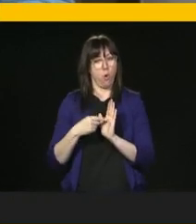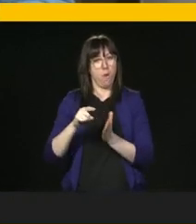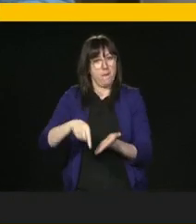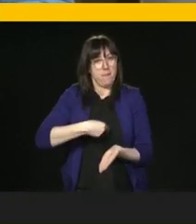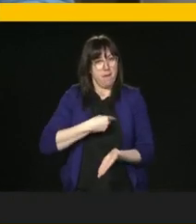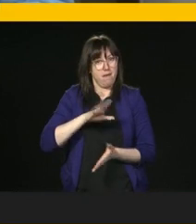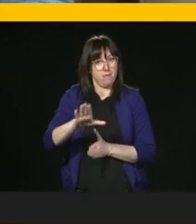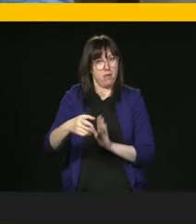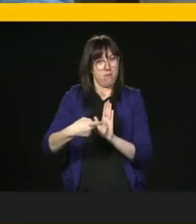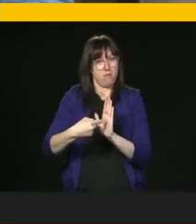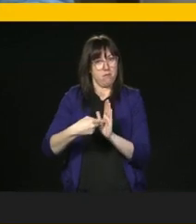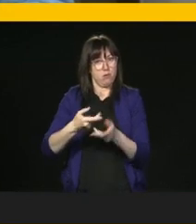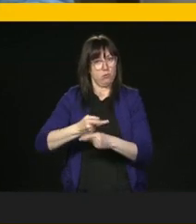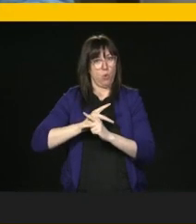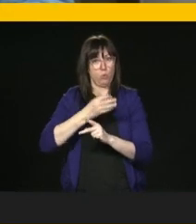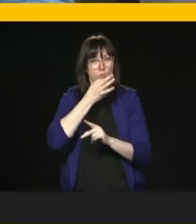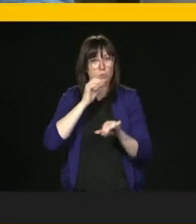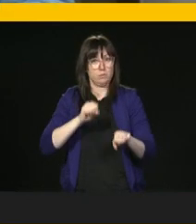possible. But